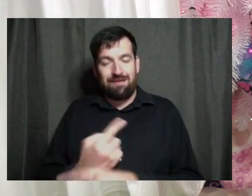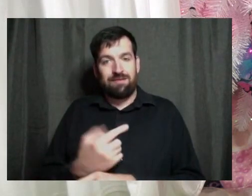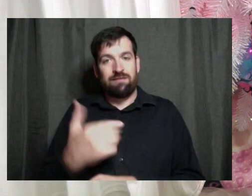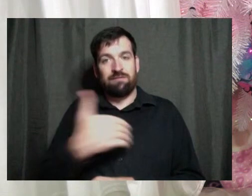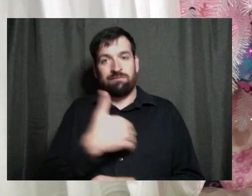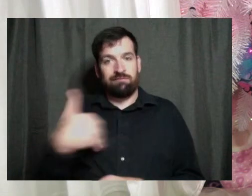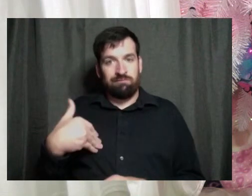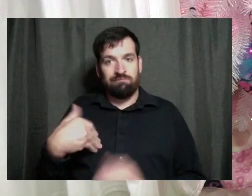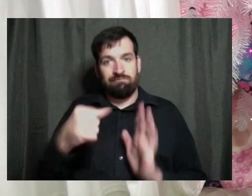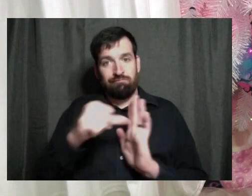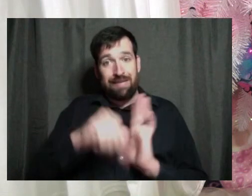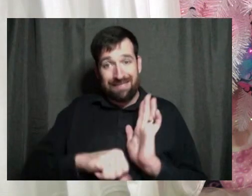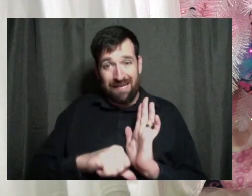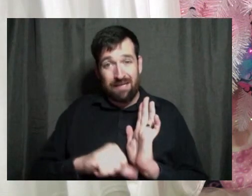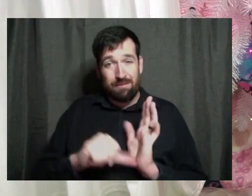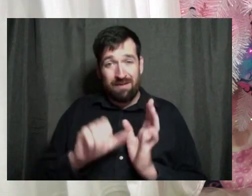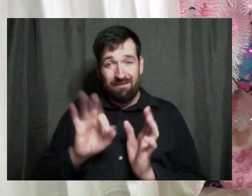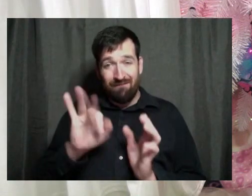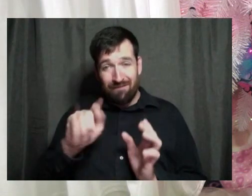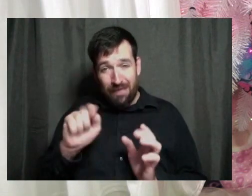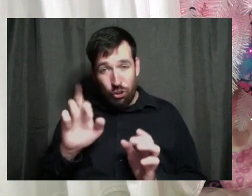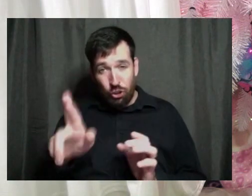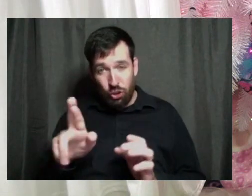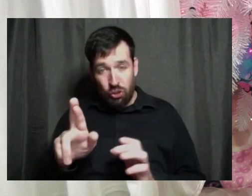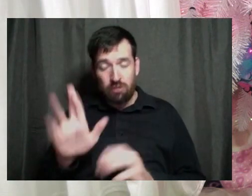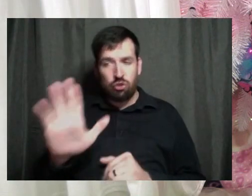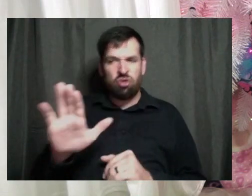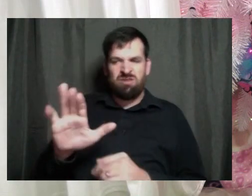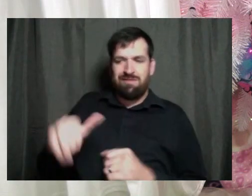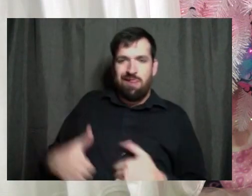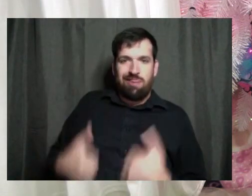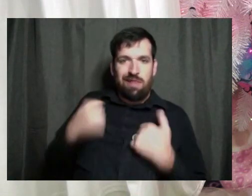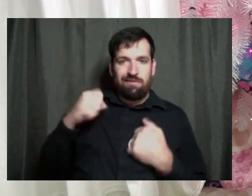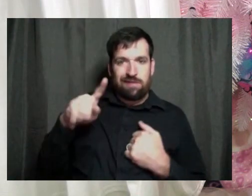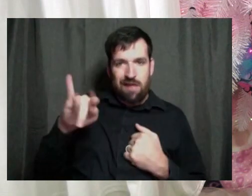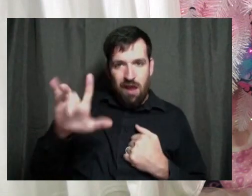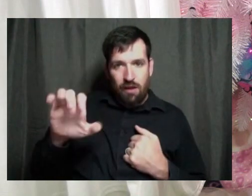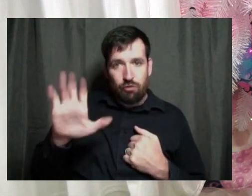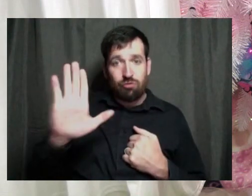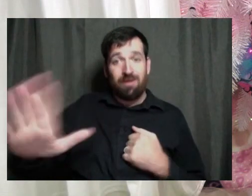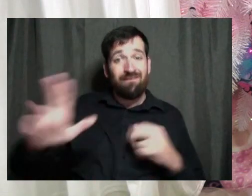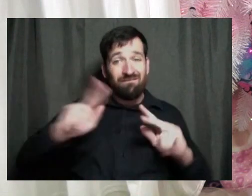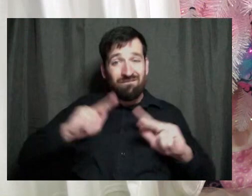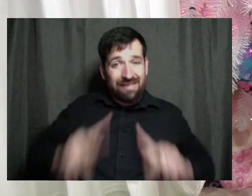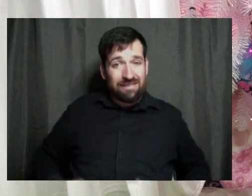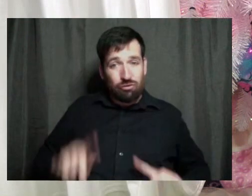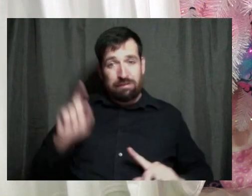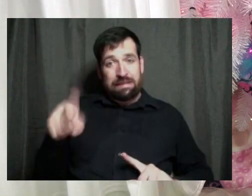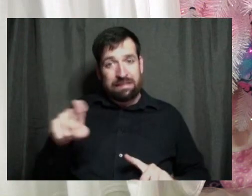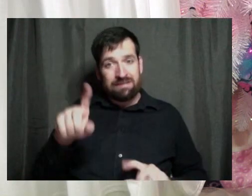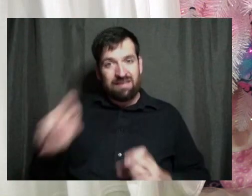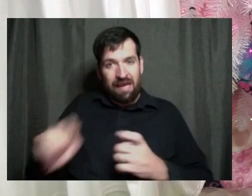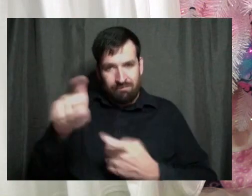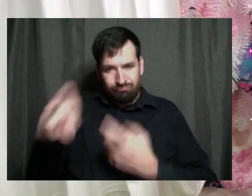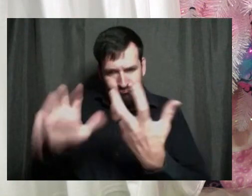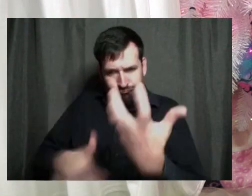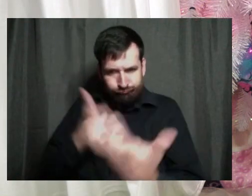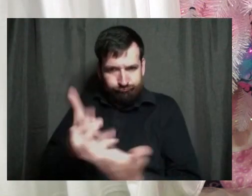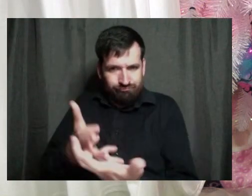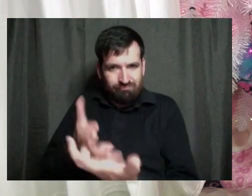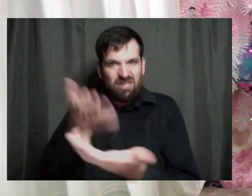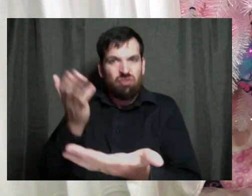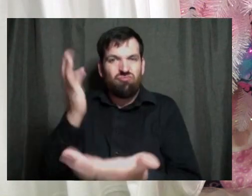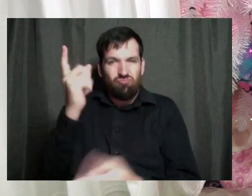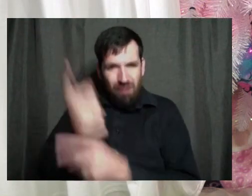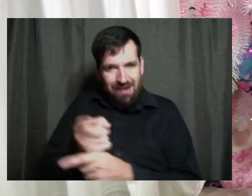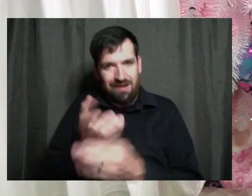that patient's lifestyle and her physical needs, she can be fitted with the right items. So when